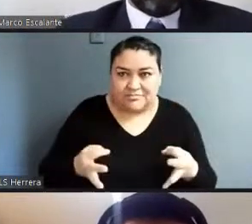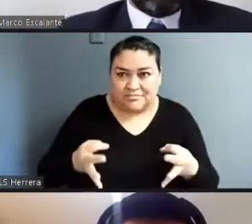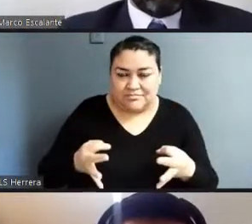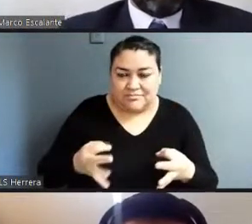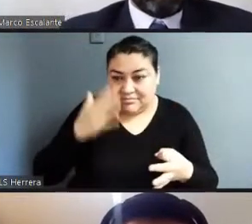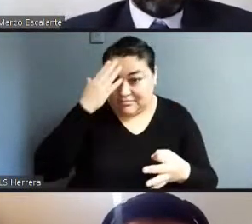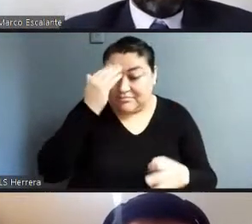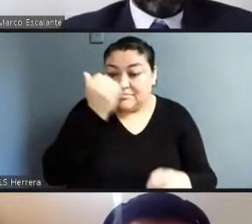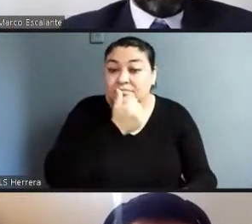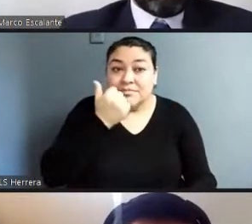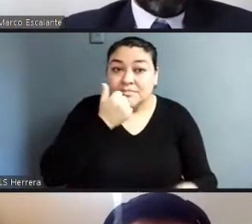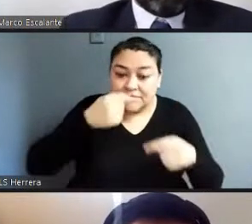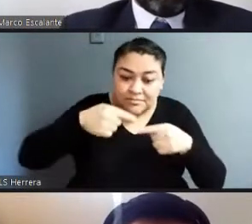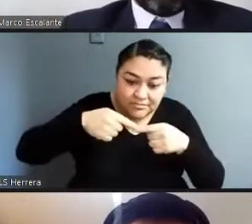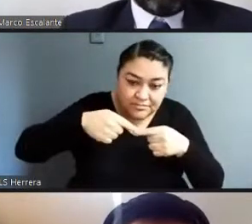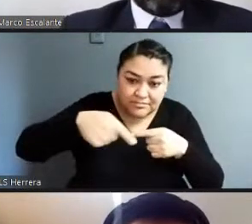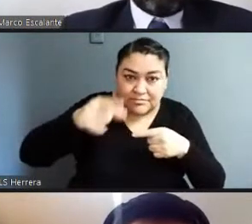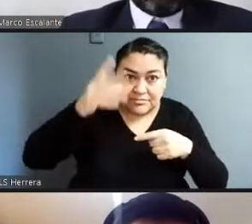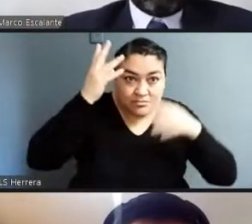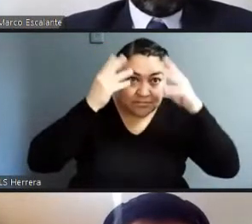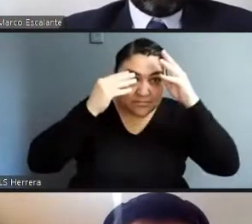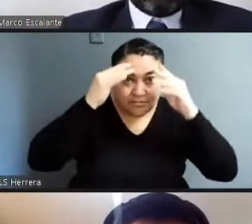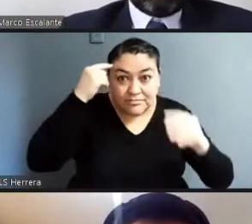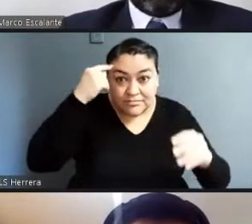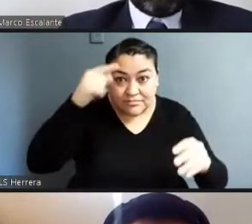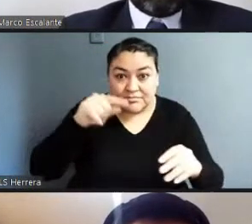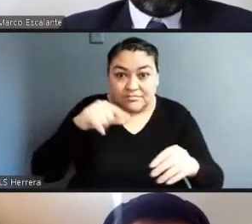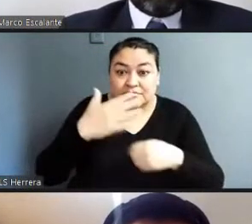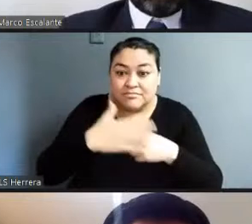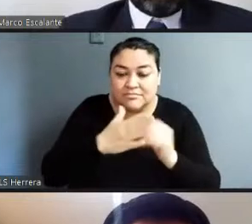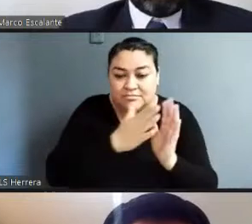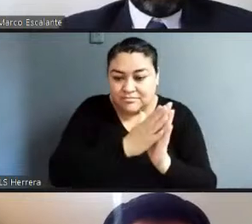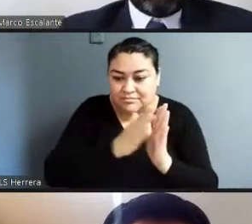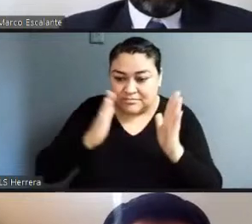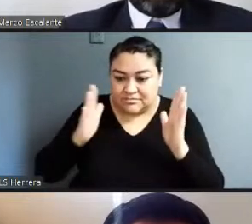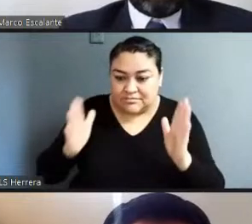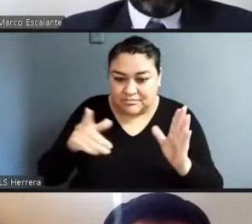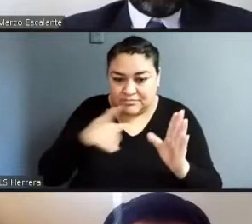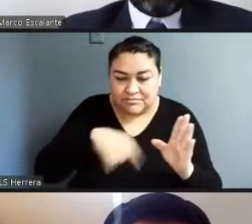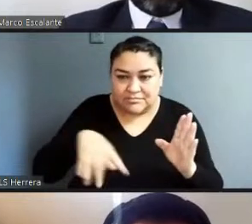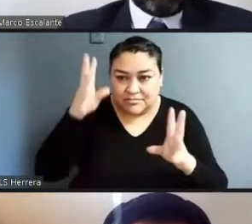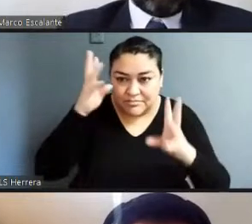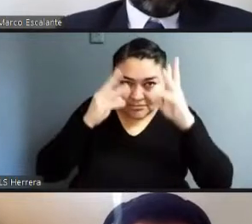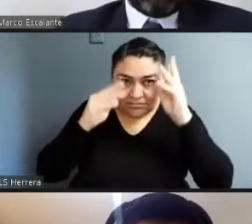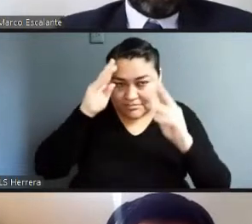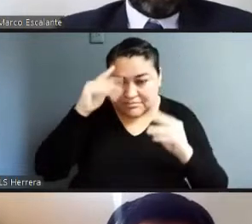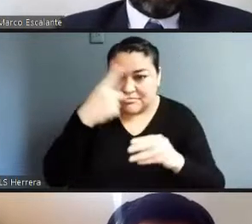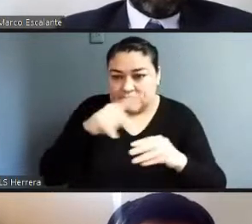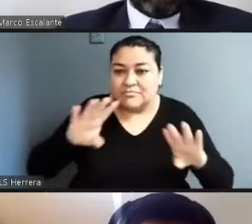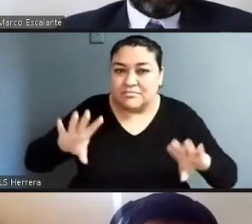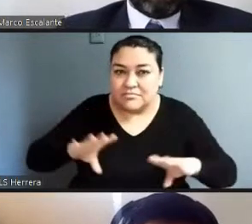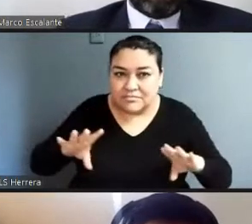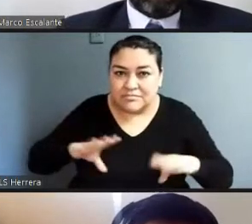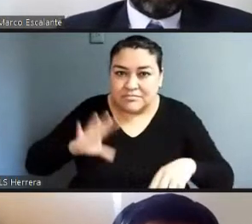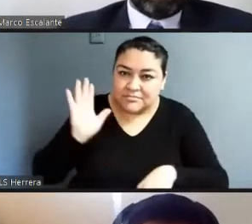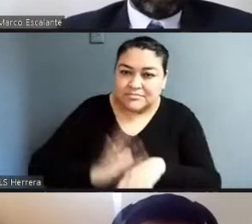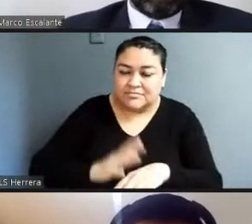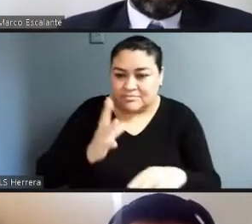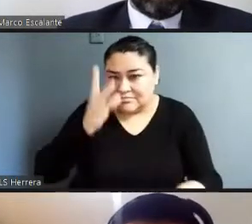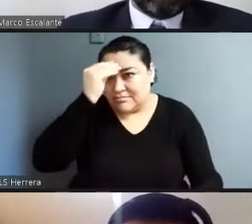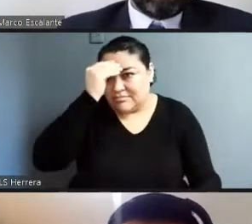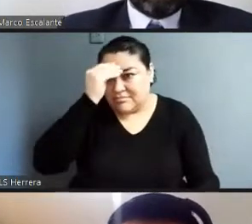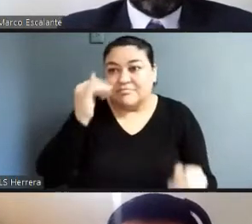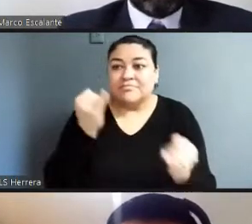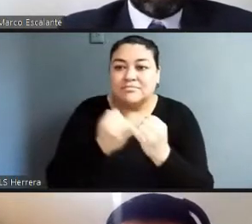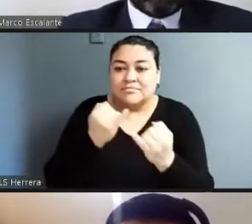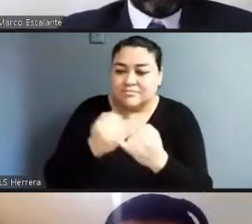strengthening amongst students throughout their training trajectory so that we can strengthen this link with them, with